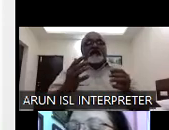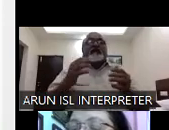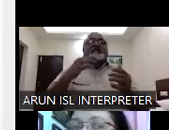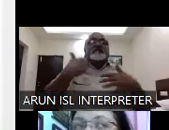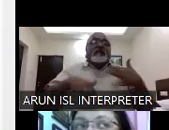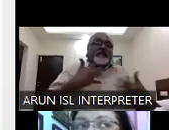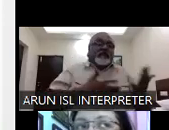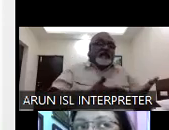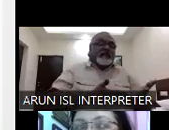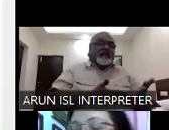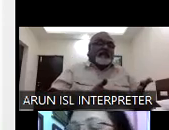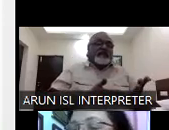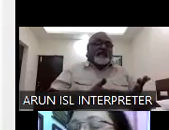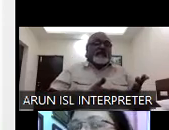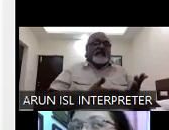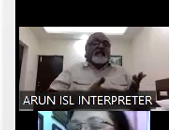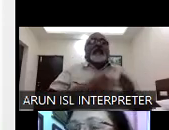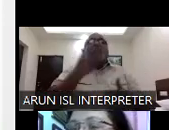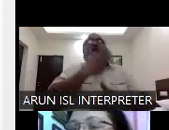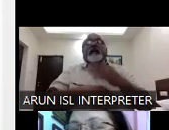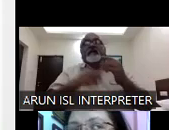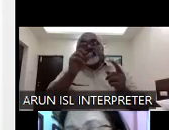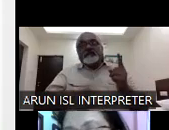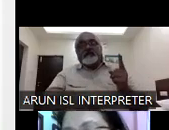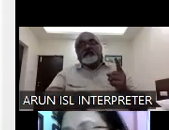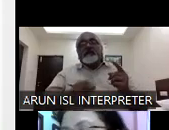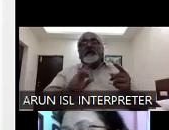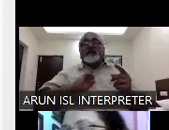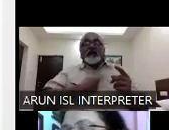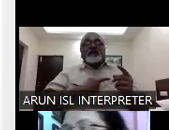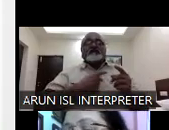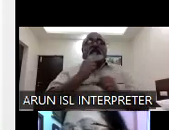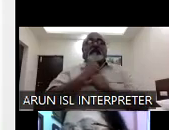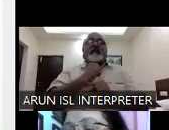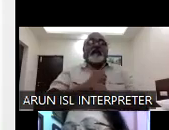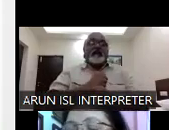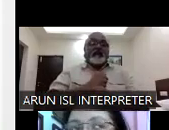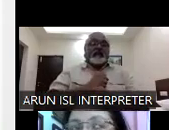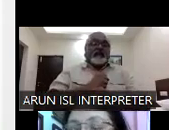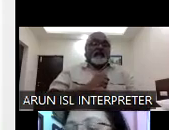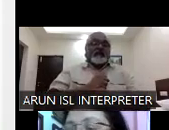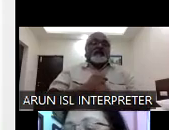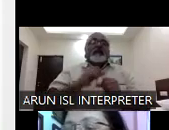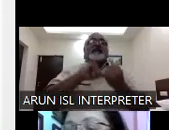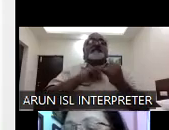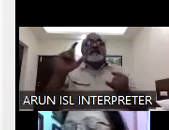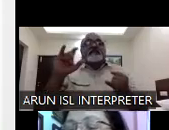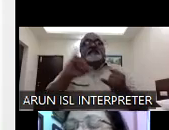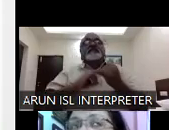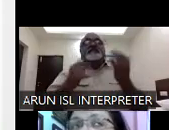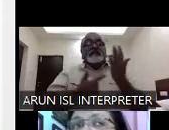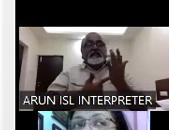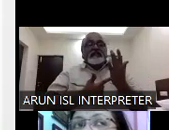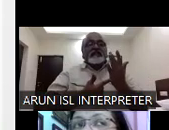which includes disabled, transgenders, all kind of people with scheduled caste, scheduled tribe,